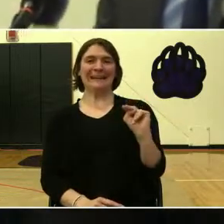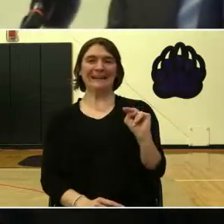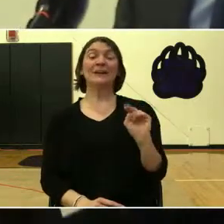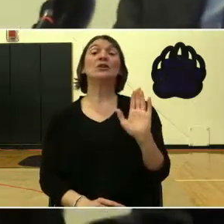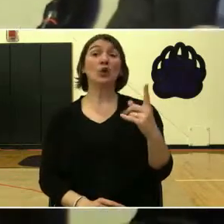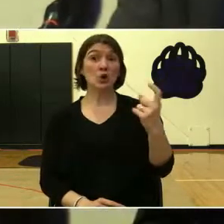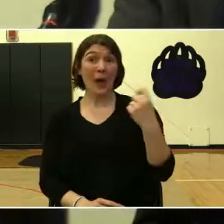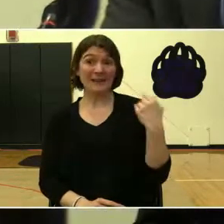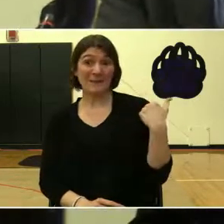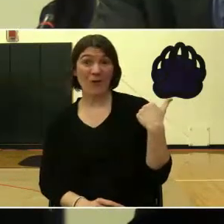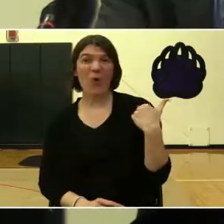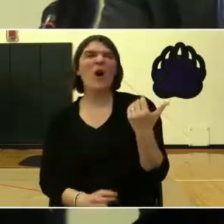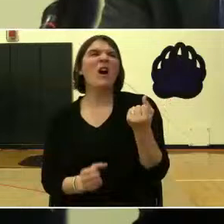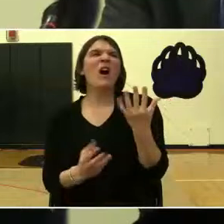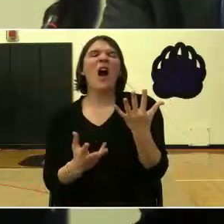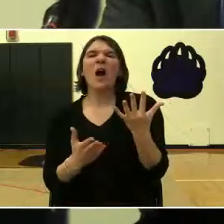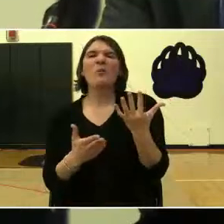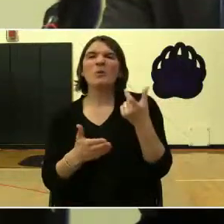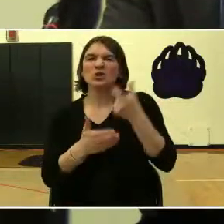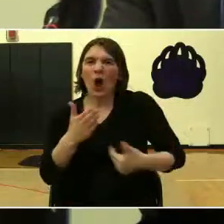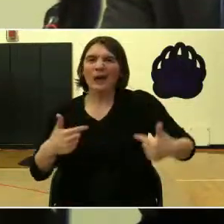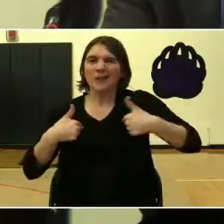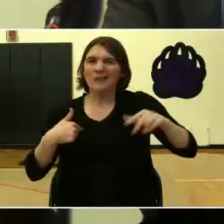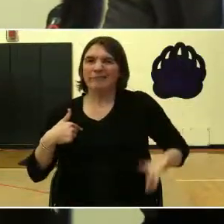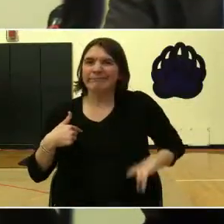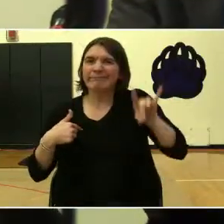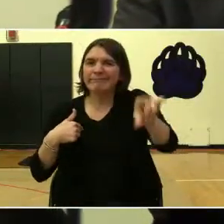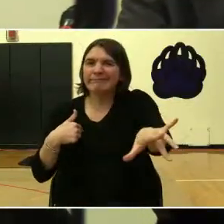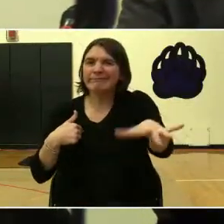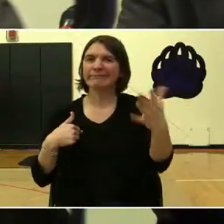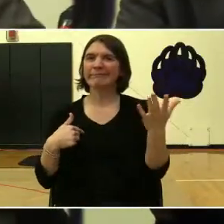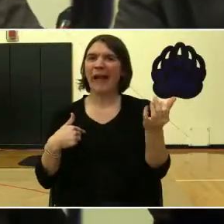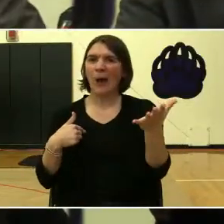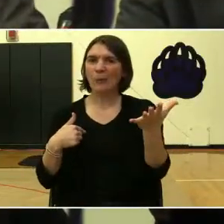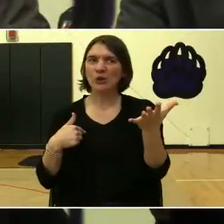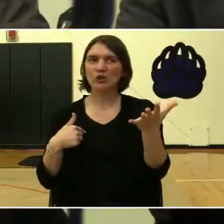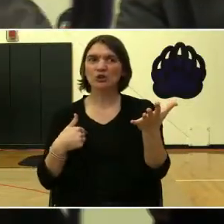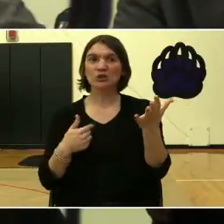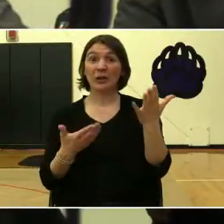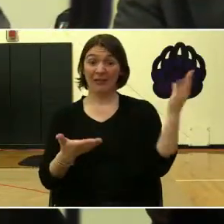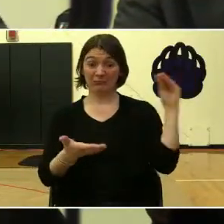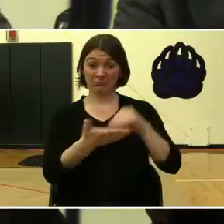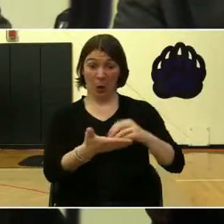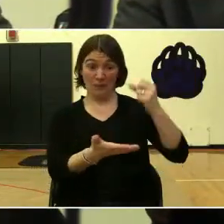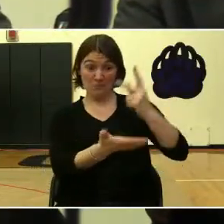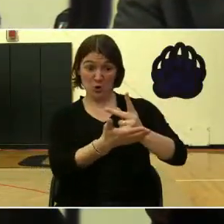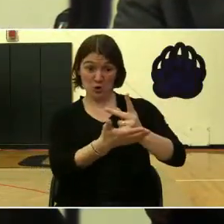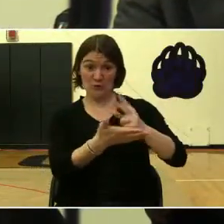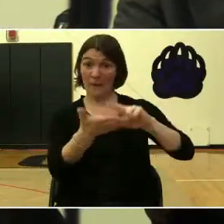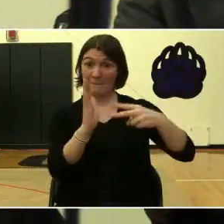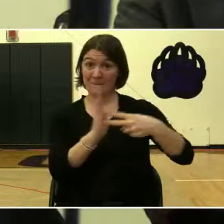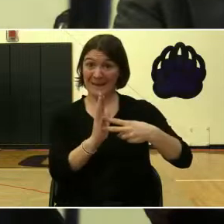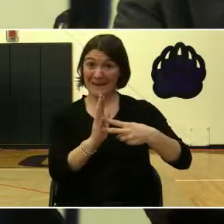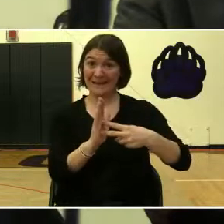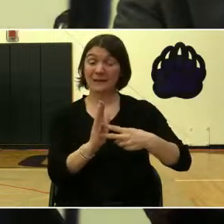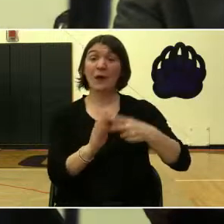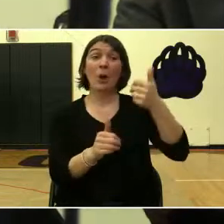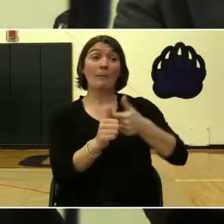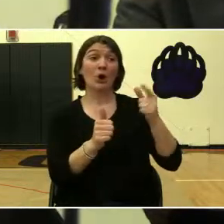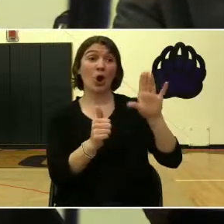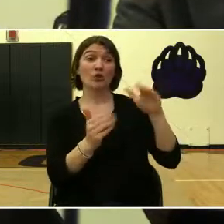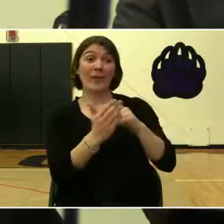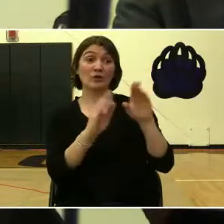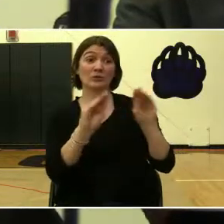the question was what was the impact on the tax rate for the proposed amount in article 10 it would be per 100